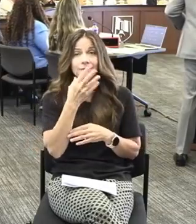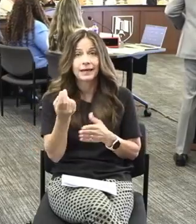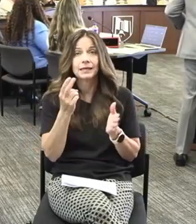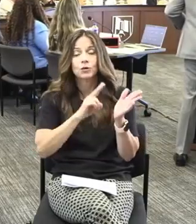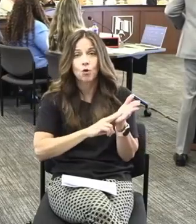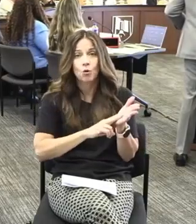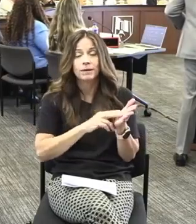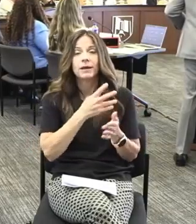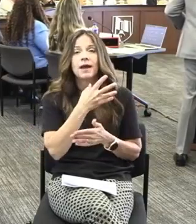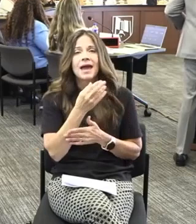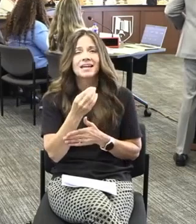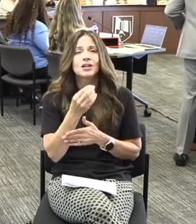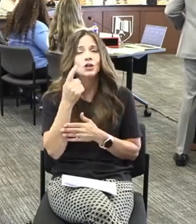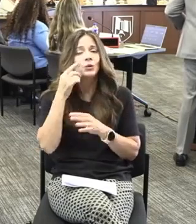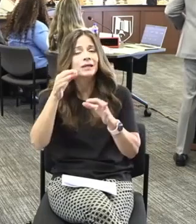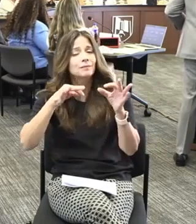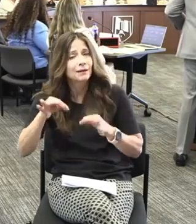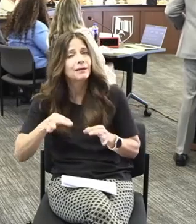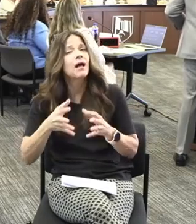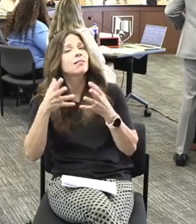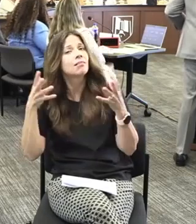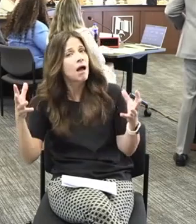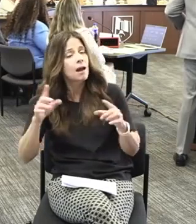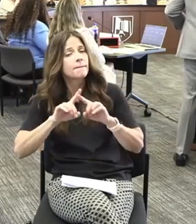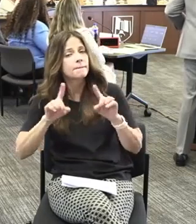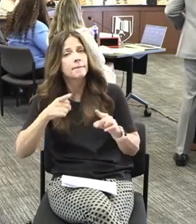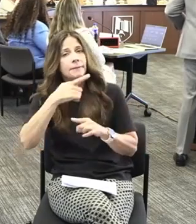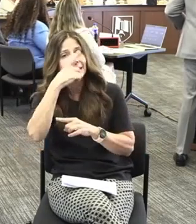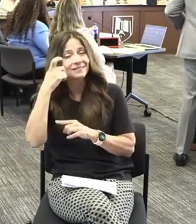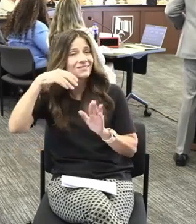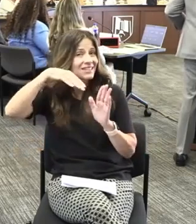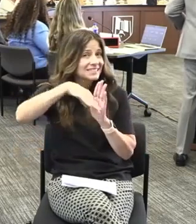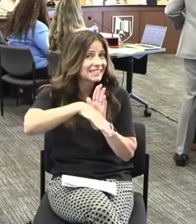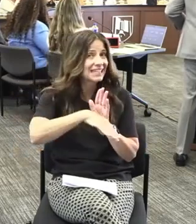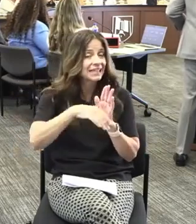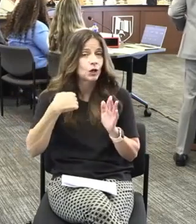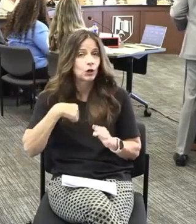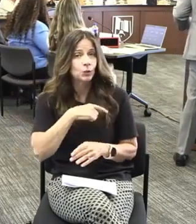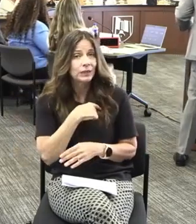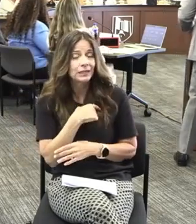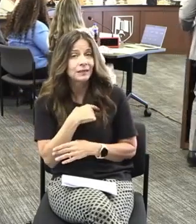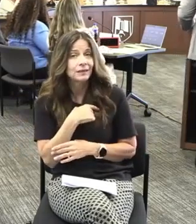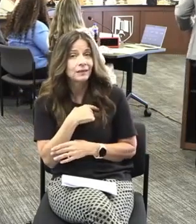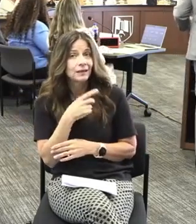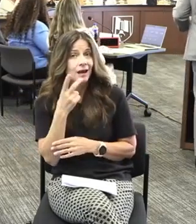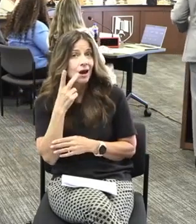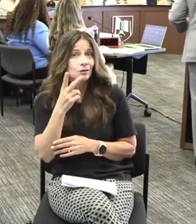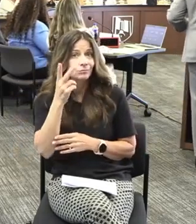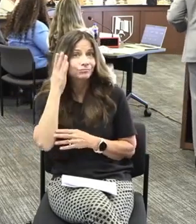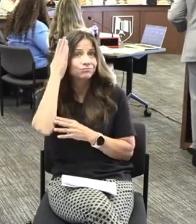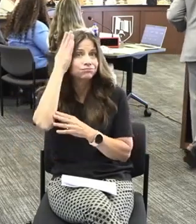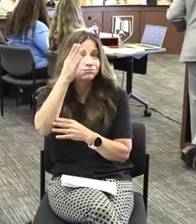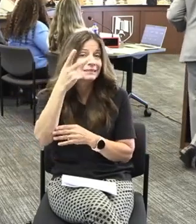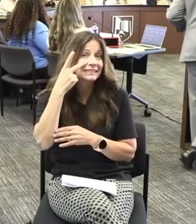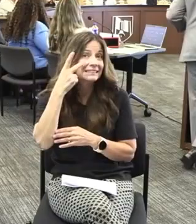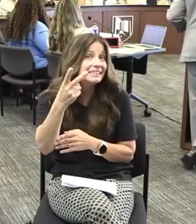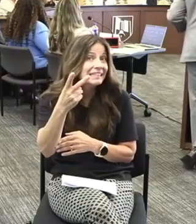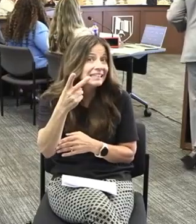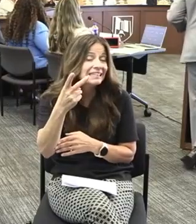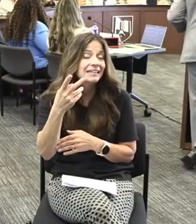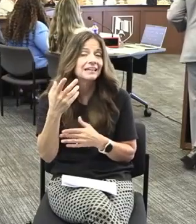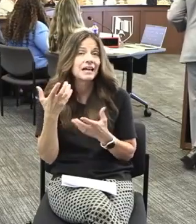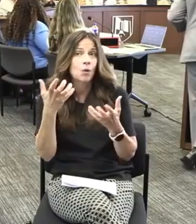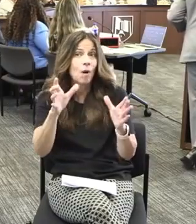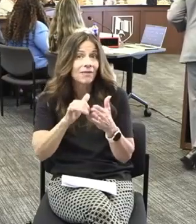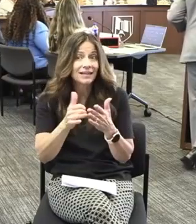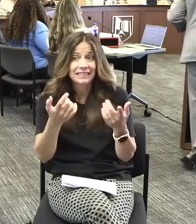enrollment? And you went through a lot, but I think because of the decline that we are foreseeing, and I don't want to bring that to fruition, but I